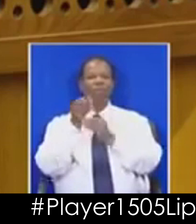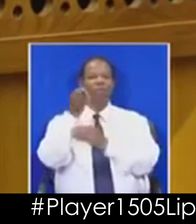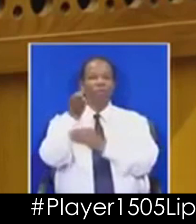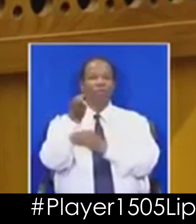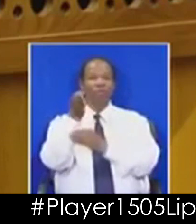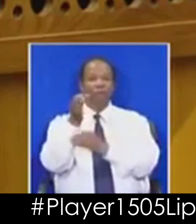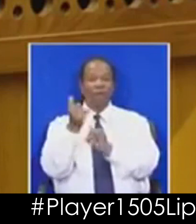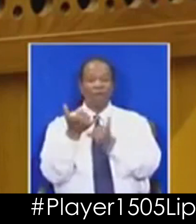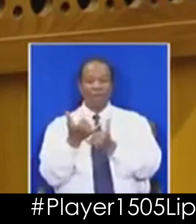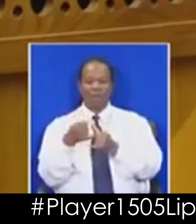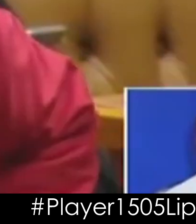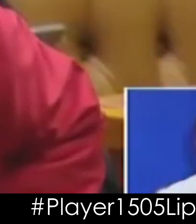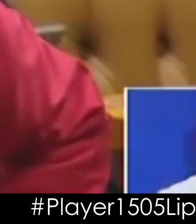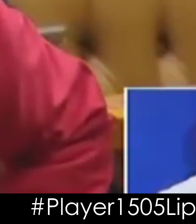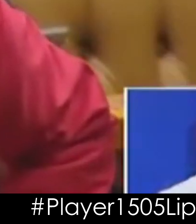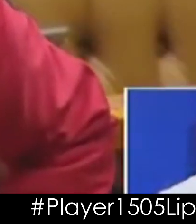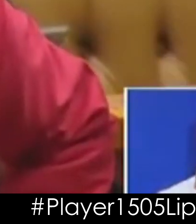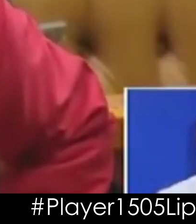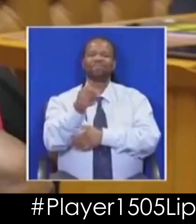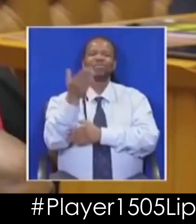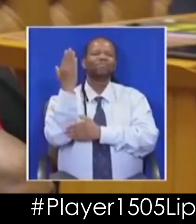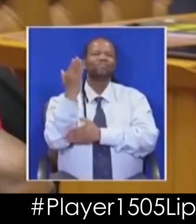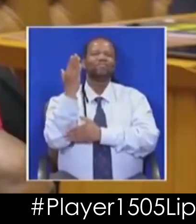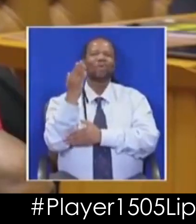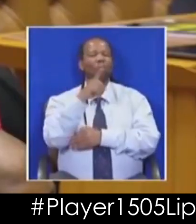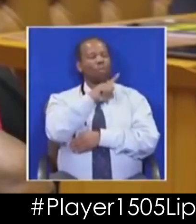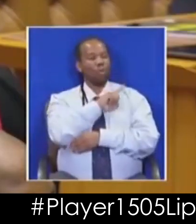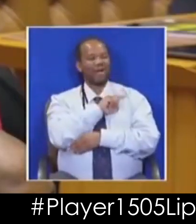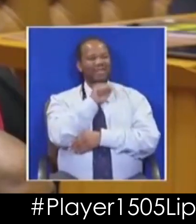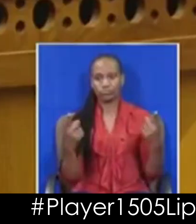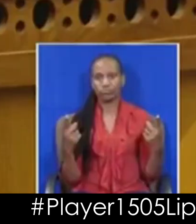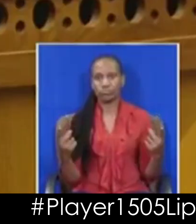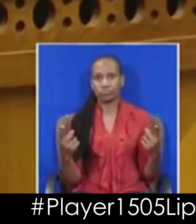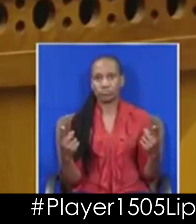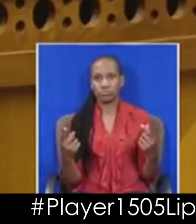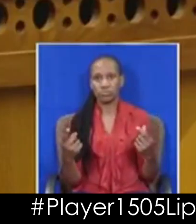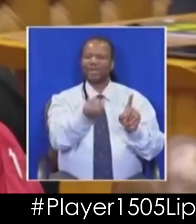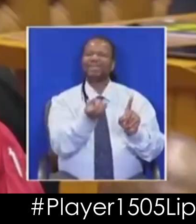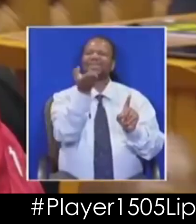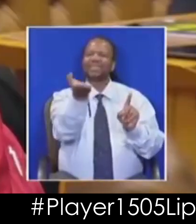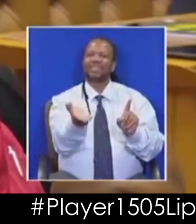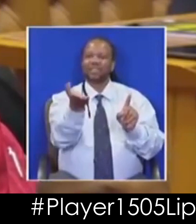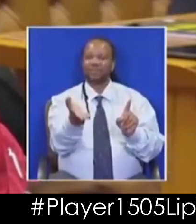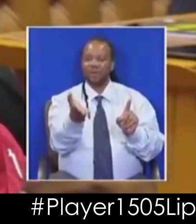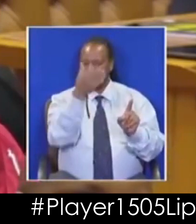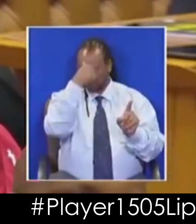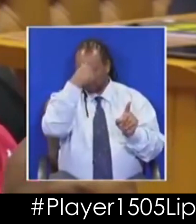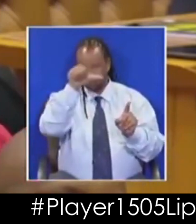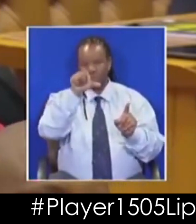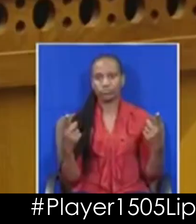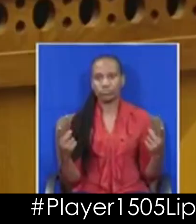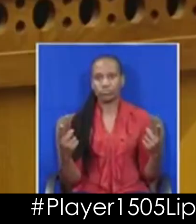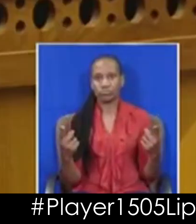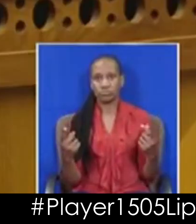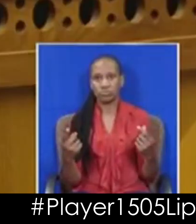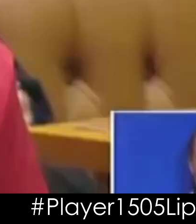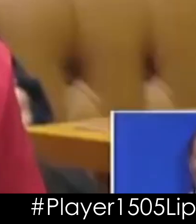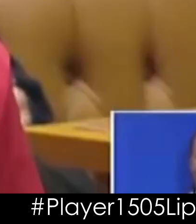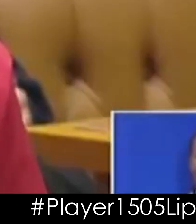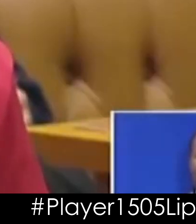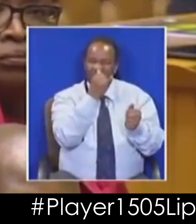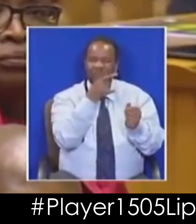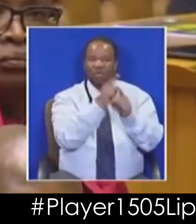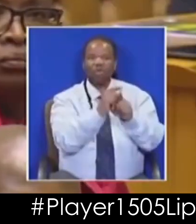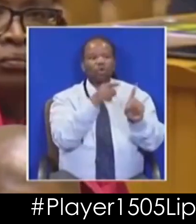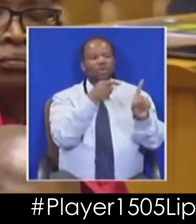chart a path for ourselves. But you got the money and powder. Wasn't me. Be more banging on the sofa. Wasn't me. And